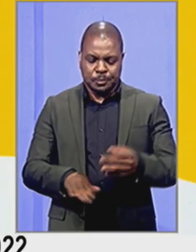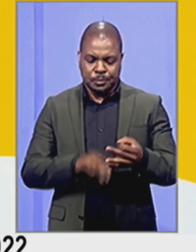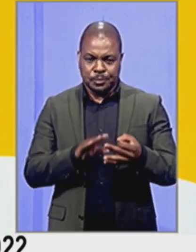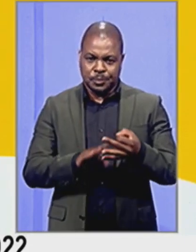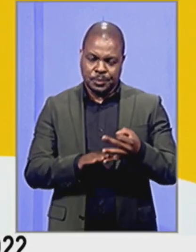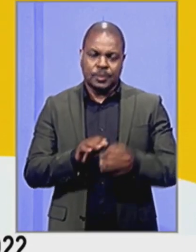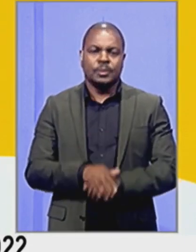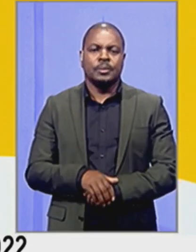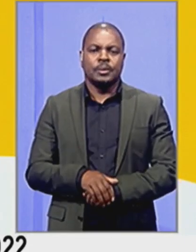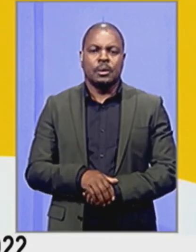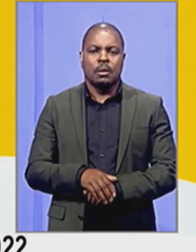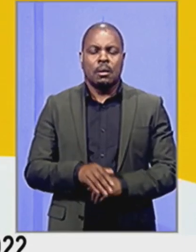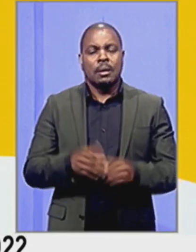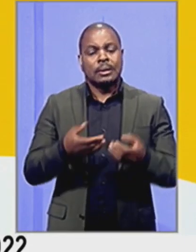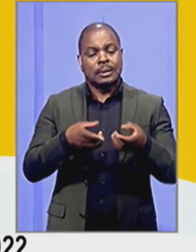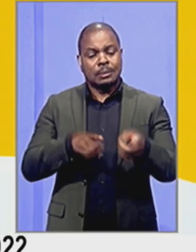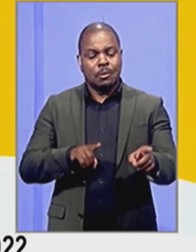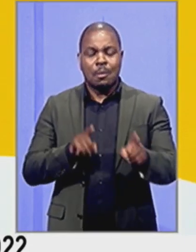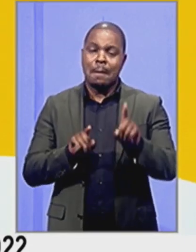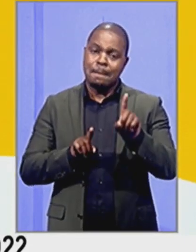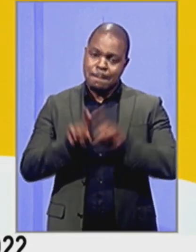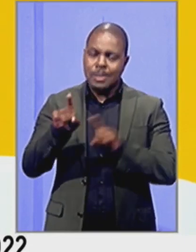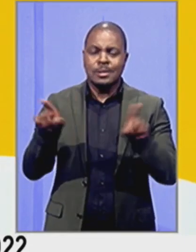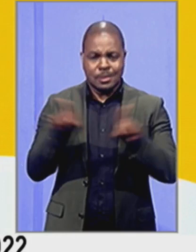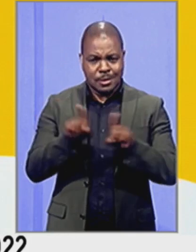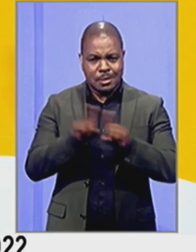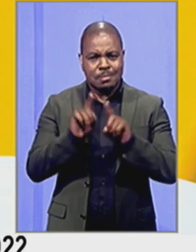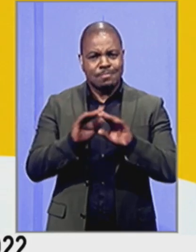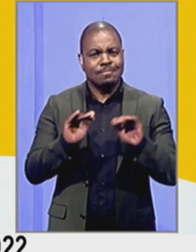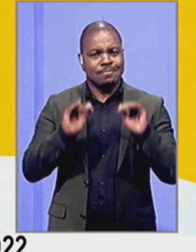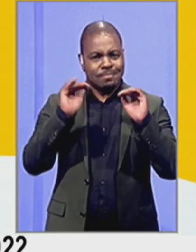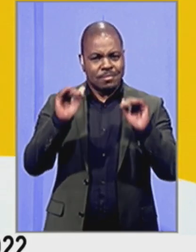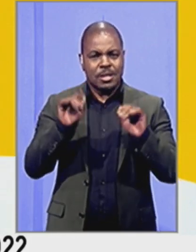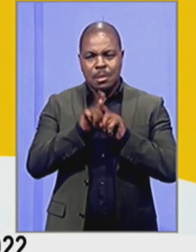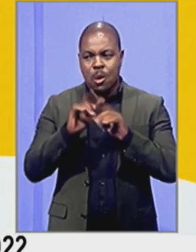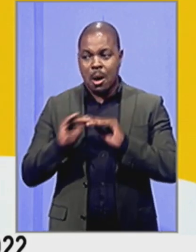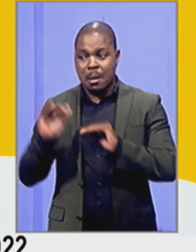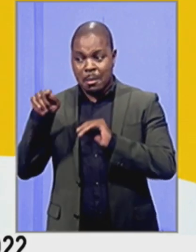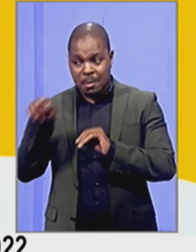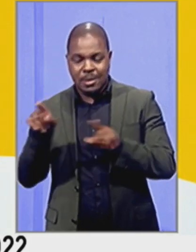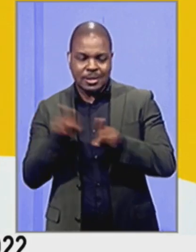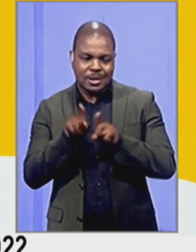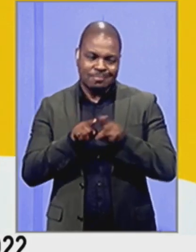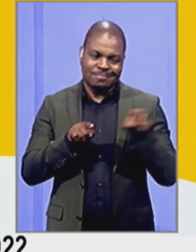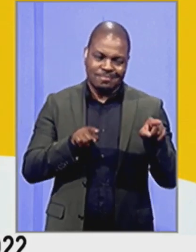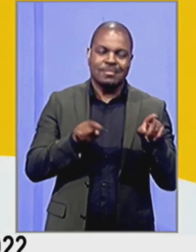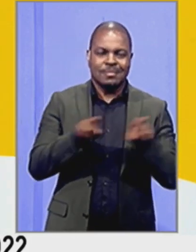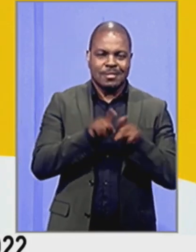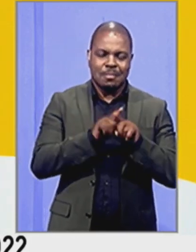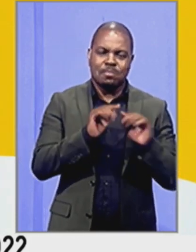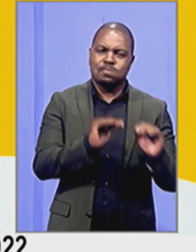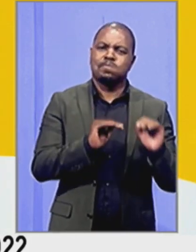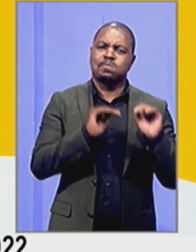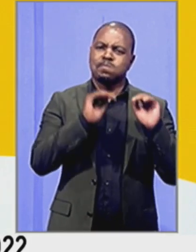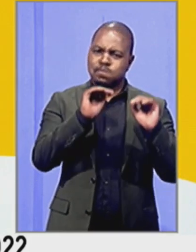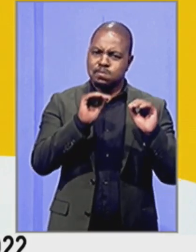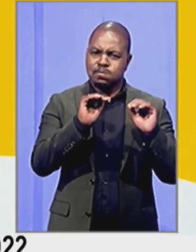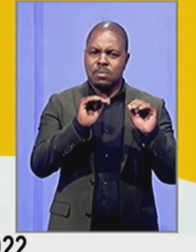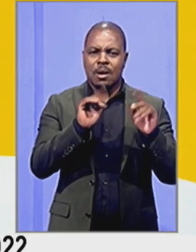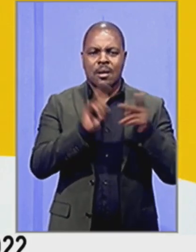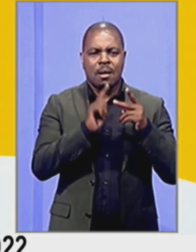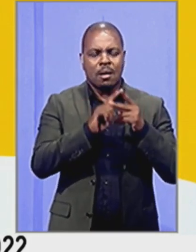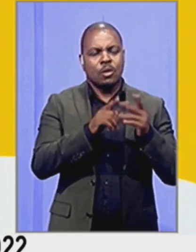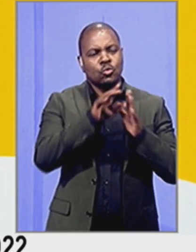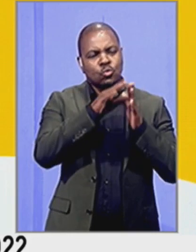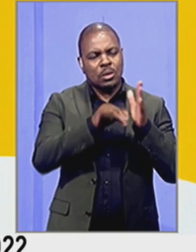of diploma passes has improved, so which means there's an improvement to the left and really getting lesser and lesser